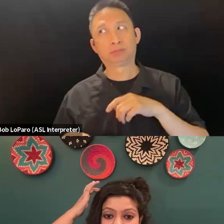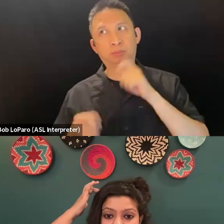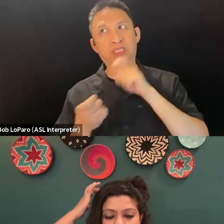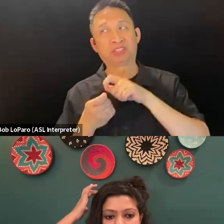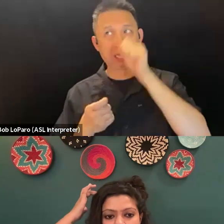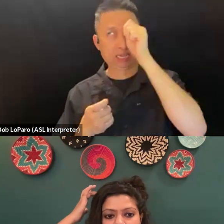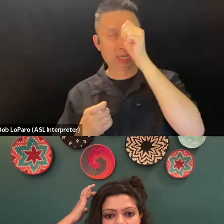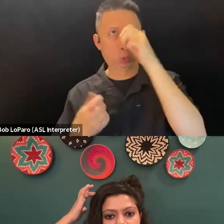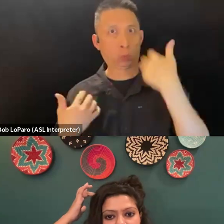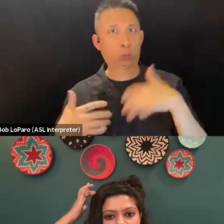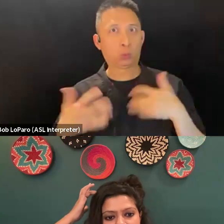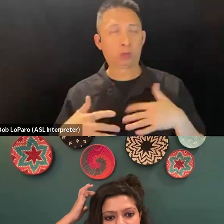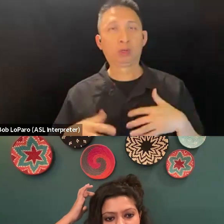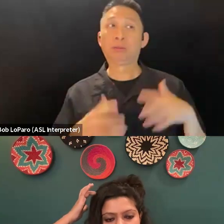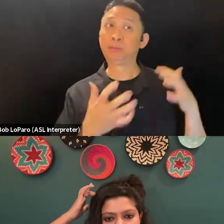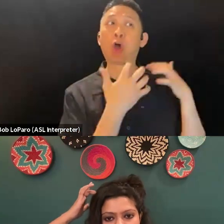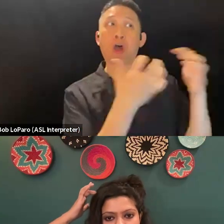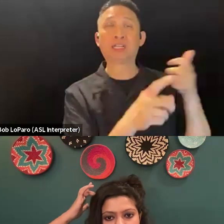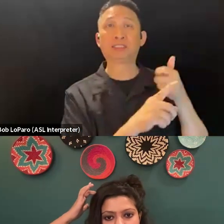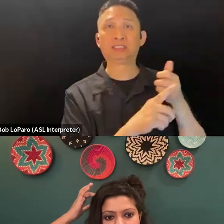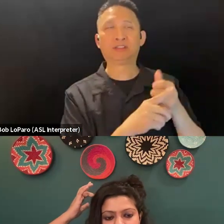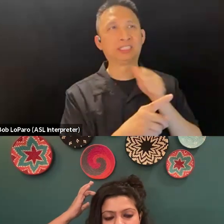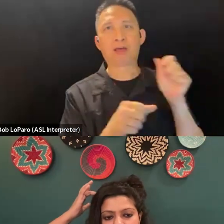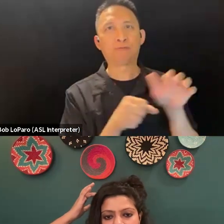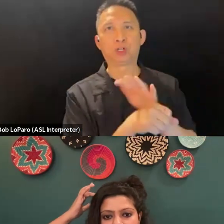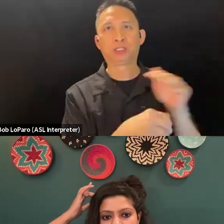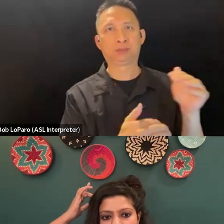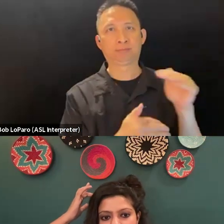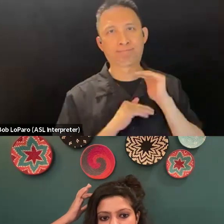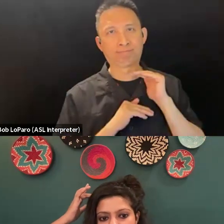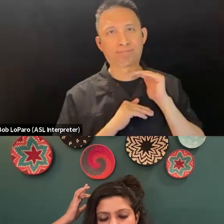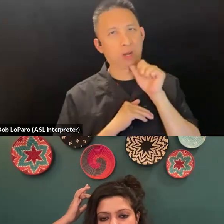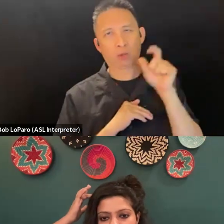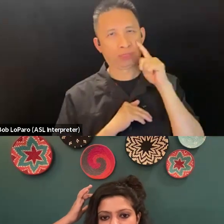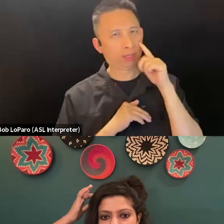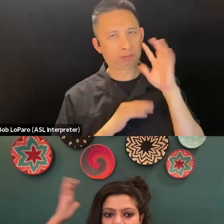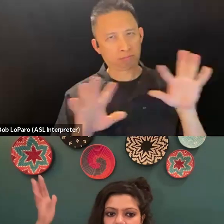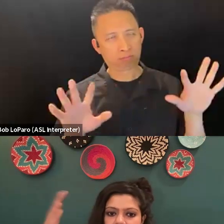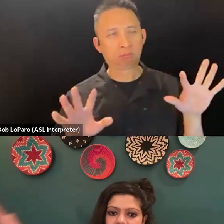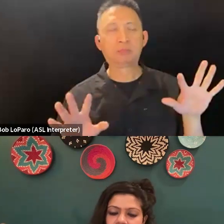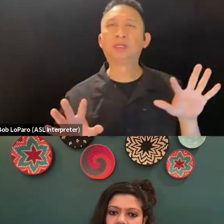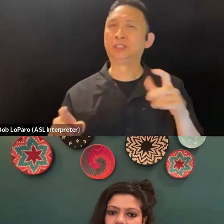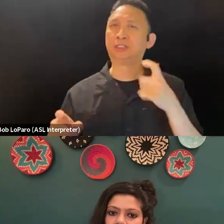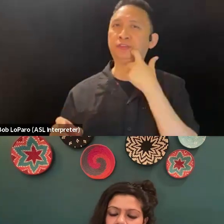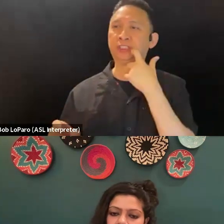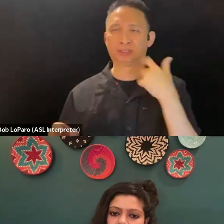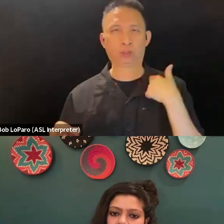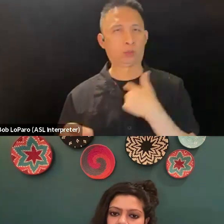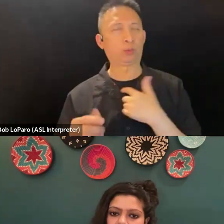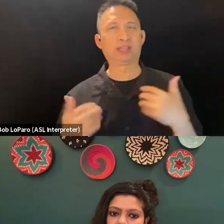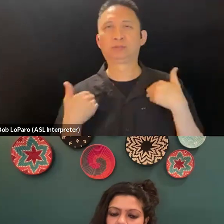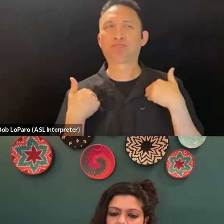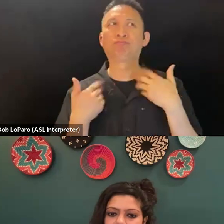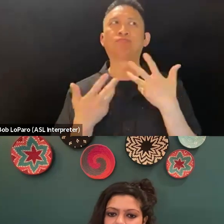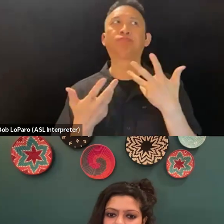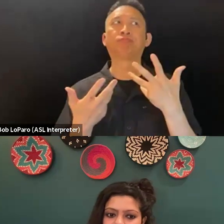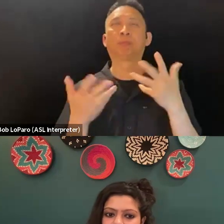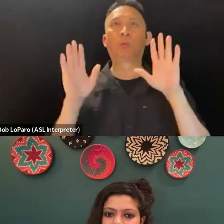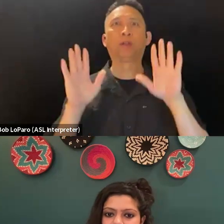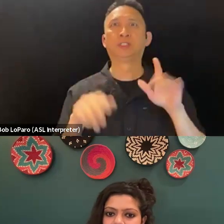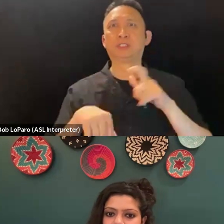it's of course, I mean, there are so many advantages to having had one film that kind of breaks through, as people like